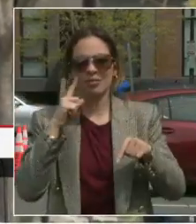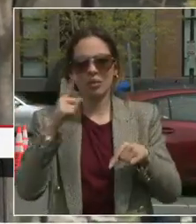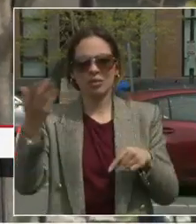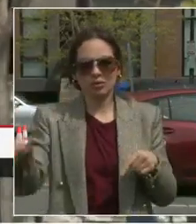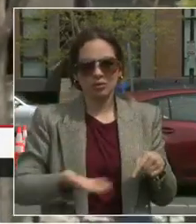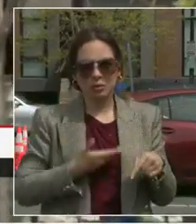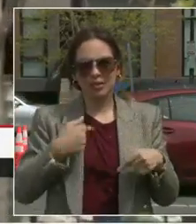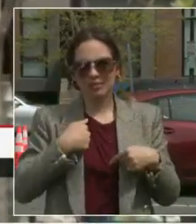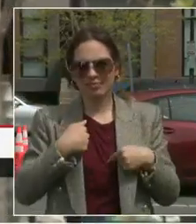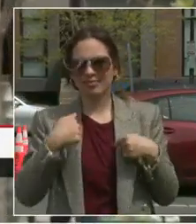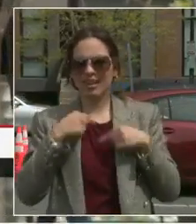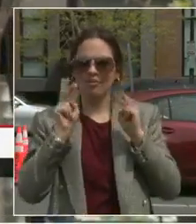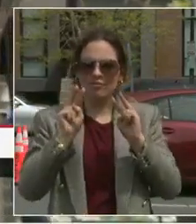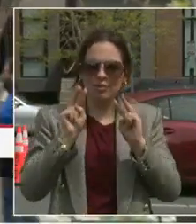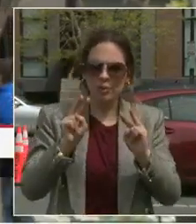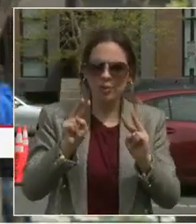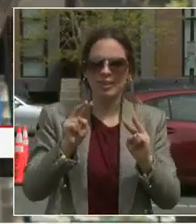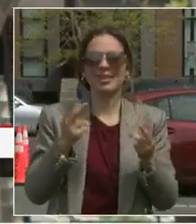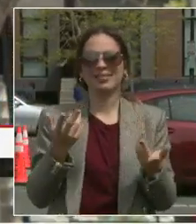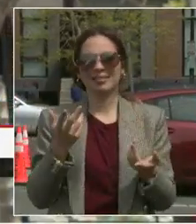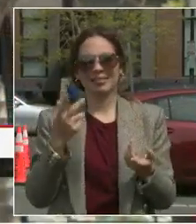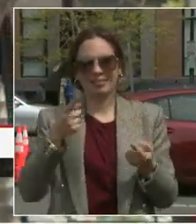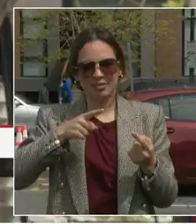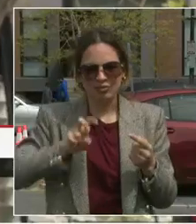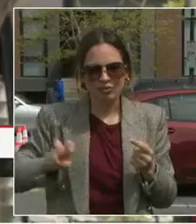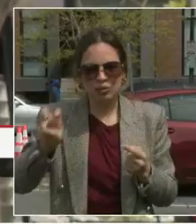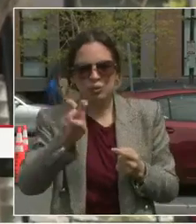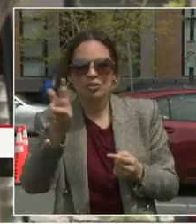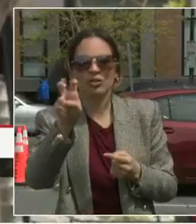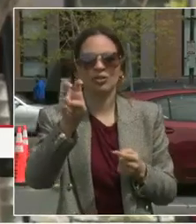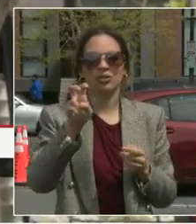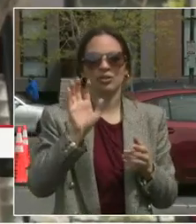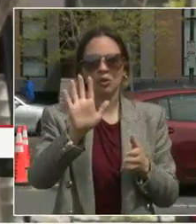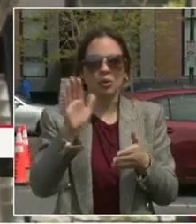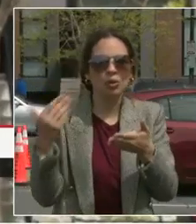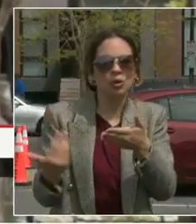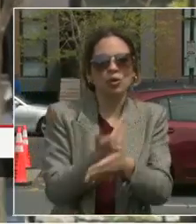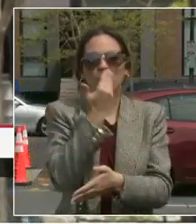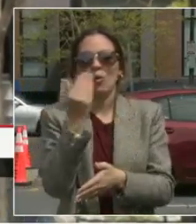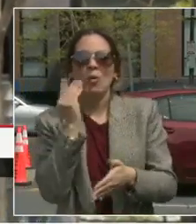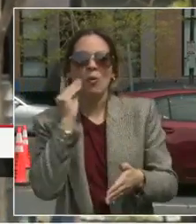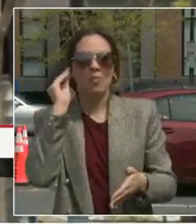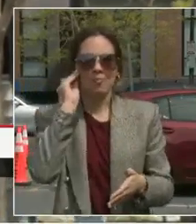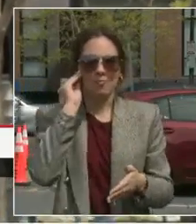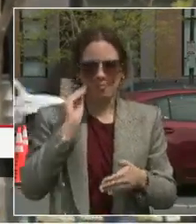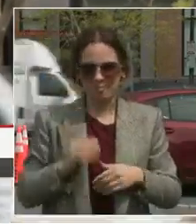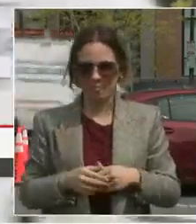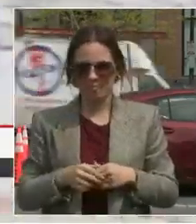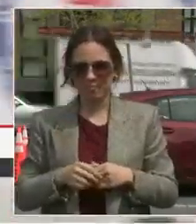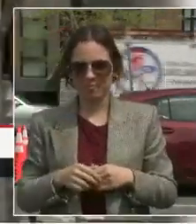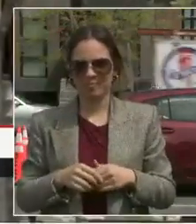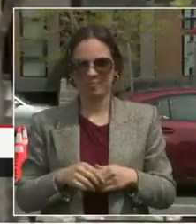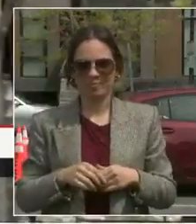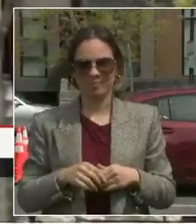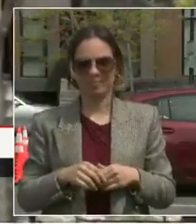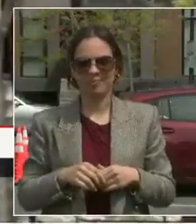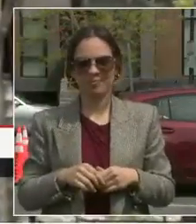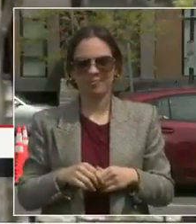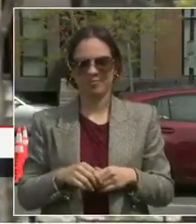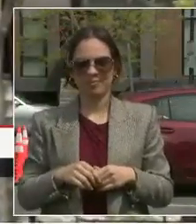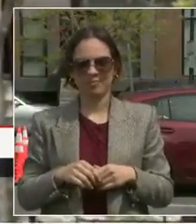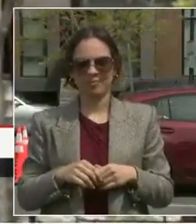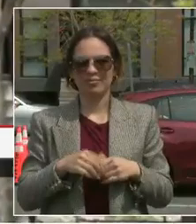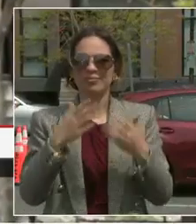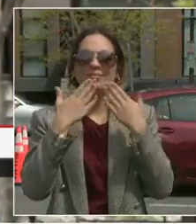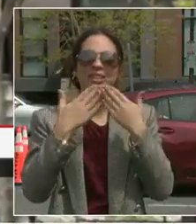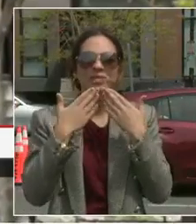I'm looking forward to touring with you your new unit. And thank you for letting